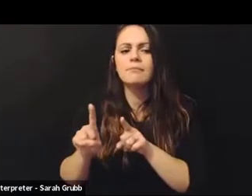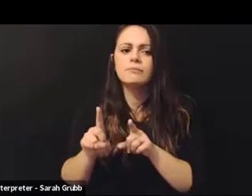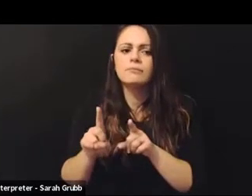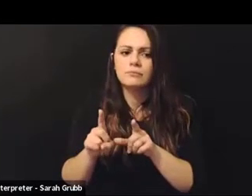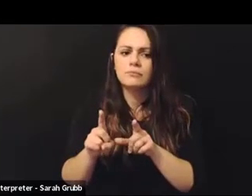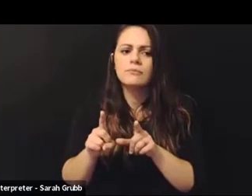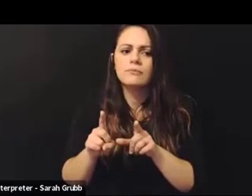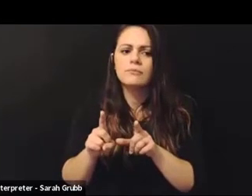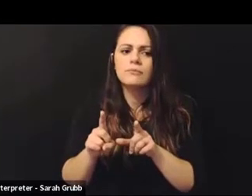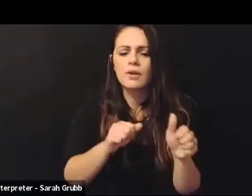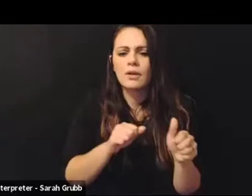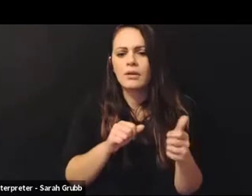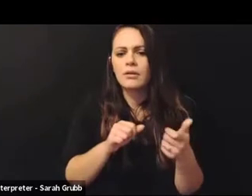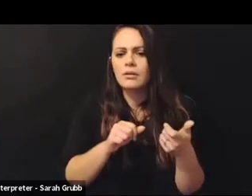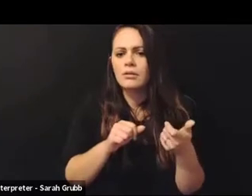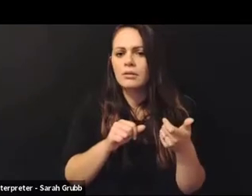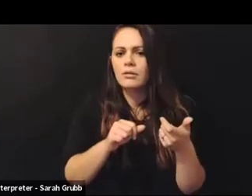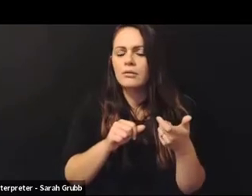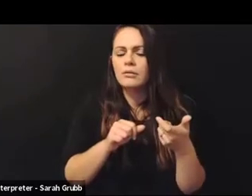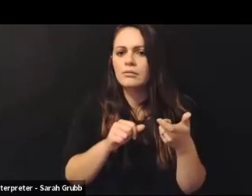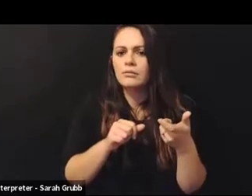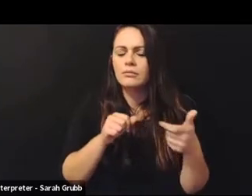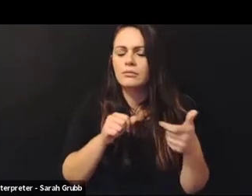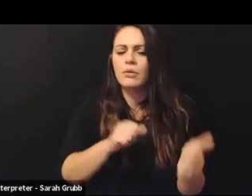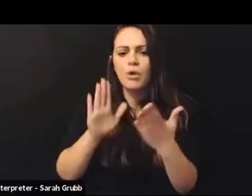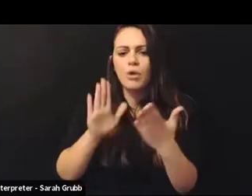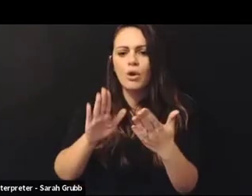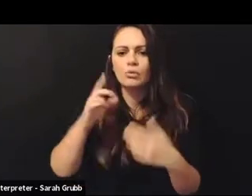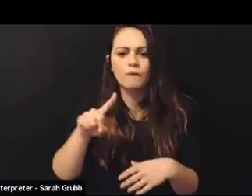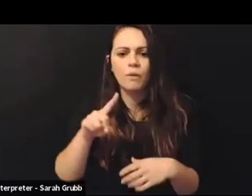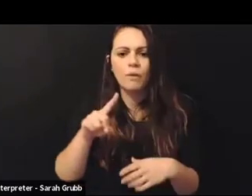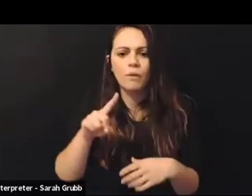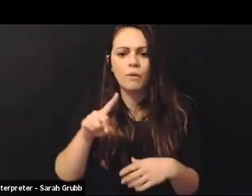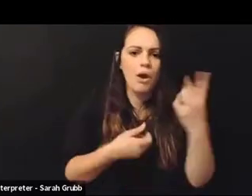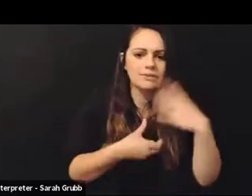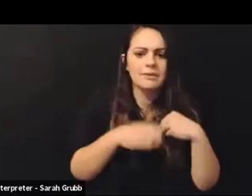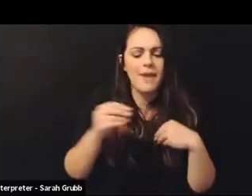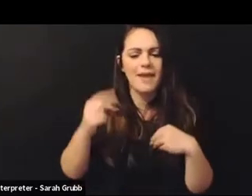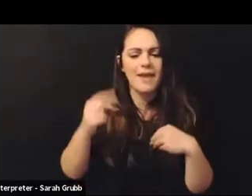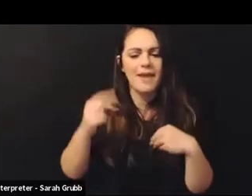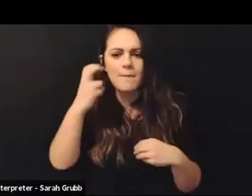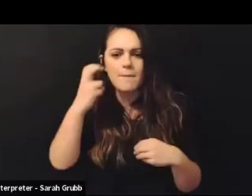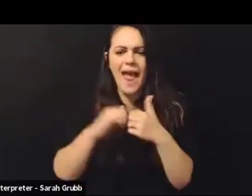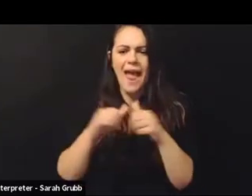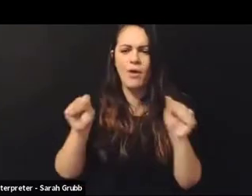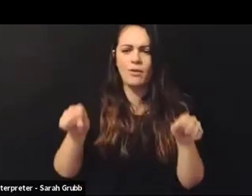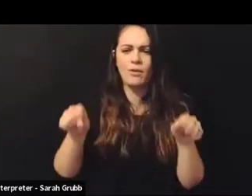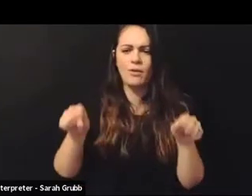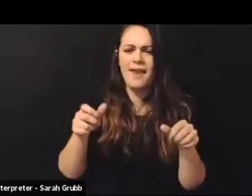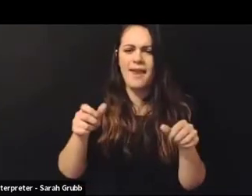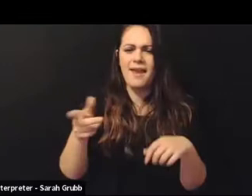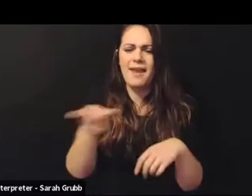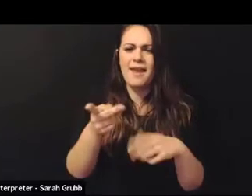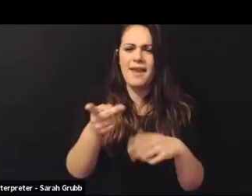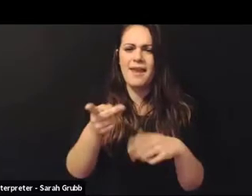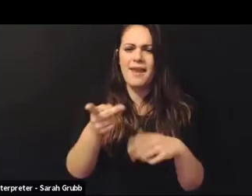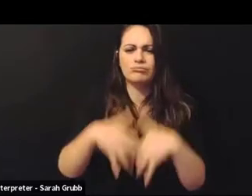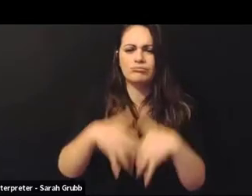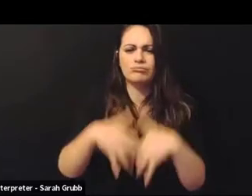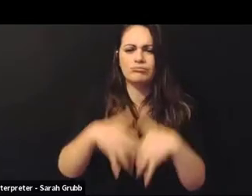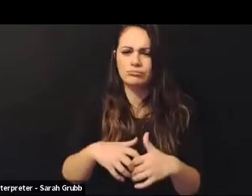both autism as well as deafblindness, and kind of think about how you can merge those to make them fit well for a student who's